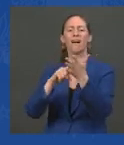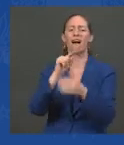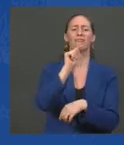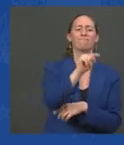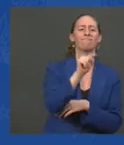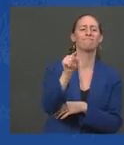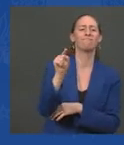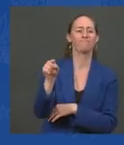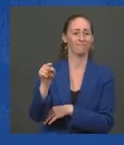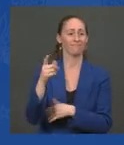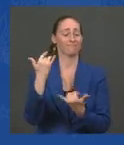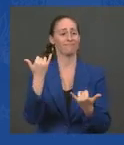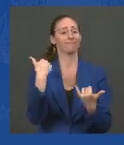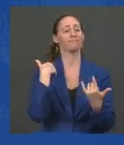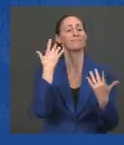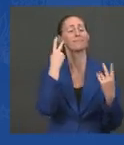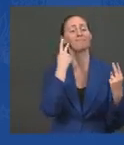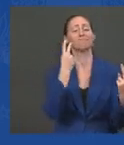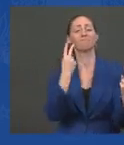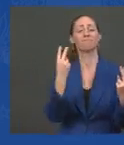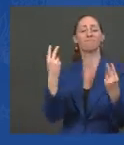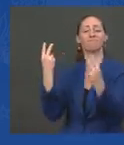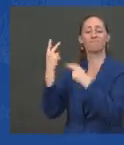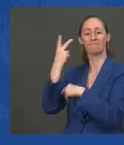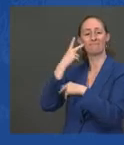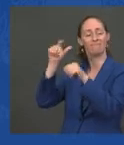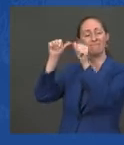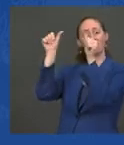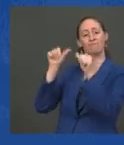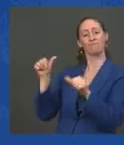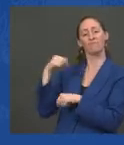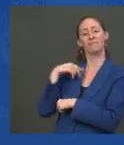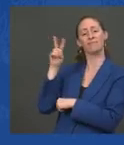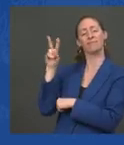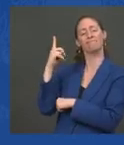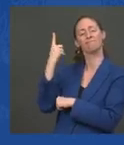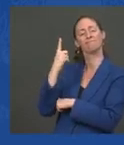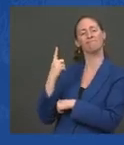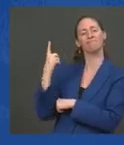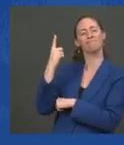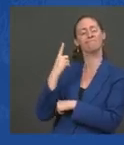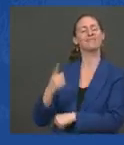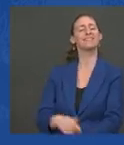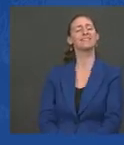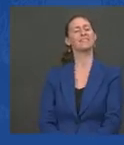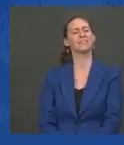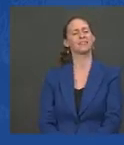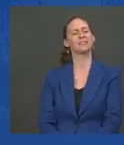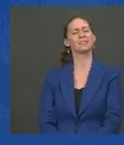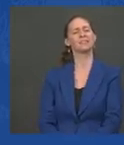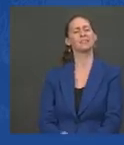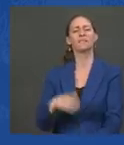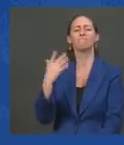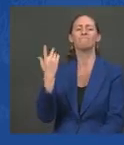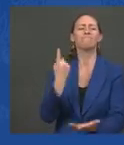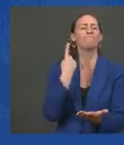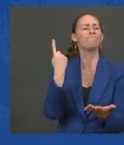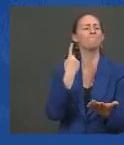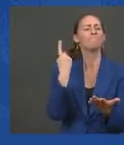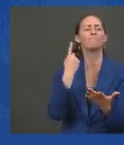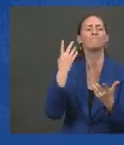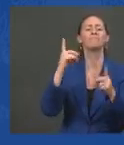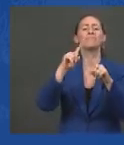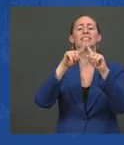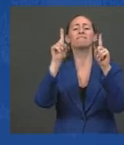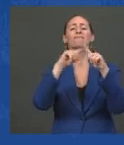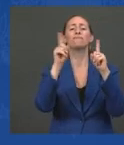monument has, in many ways, been distinguished from almost every other monument, in fact, every other monument along this beautiful